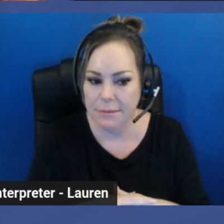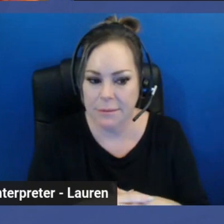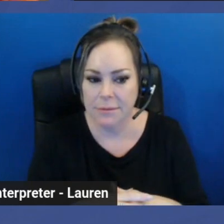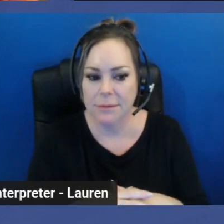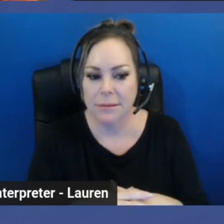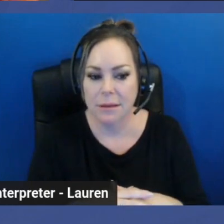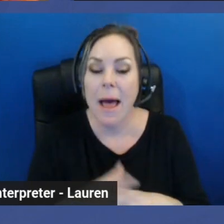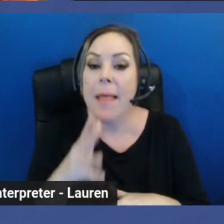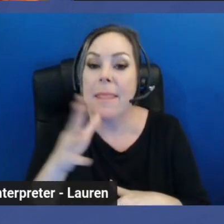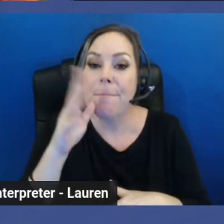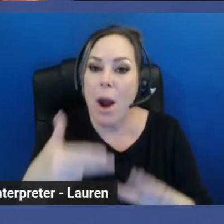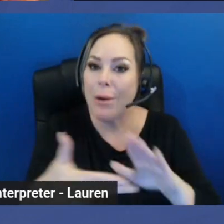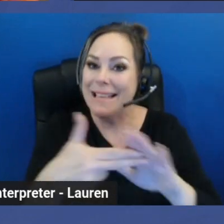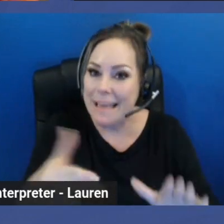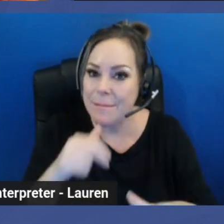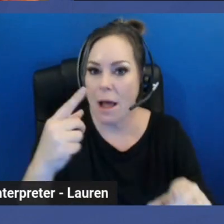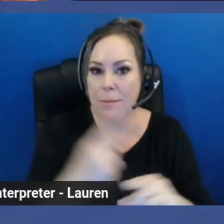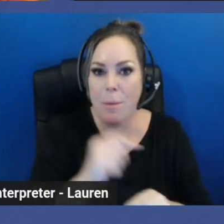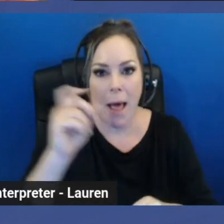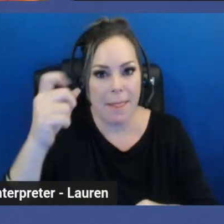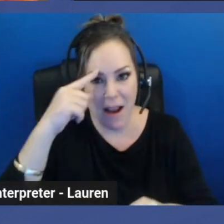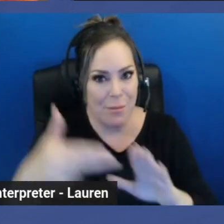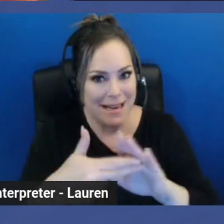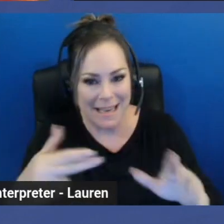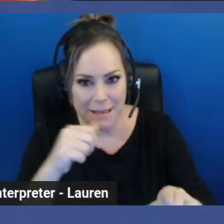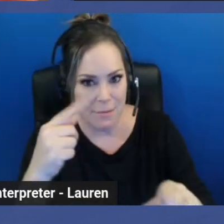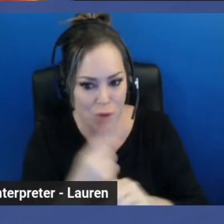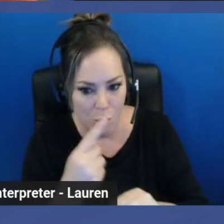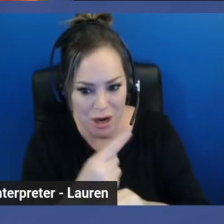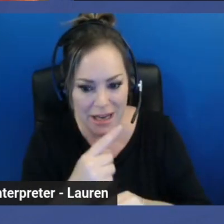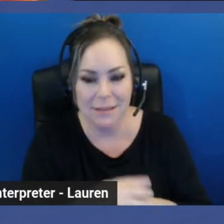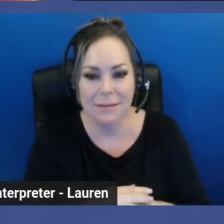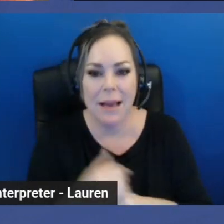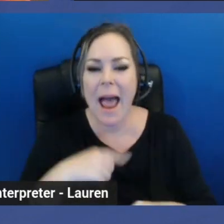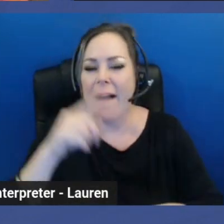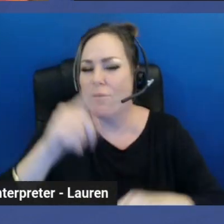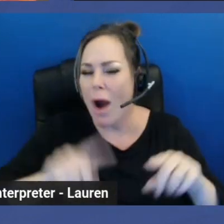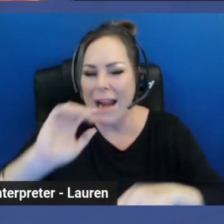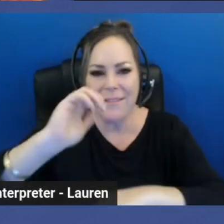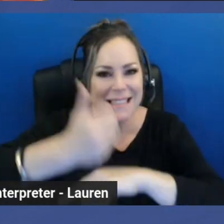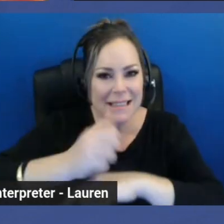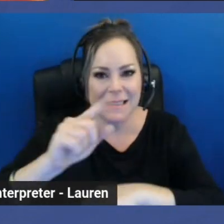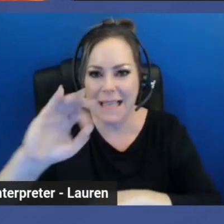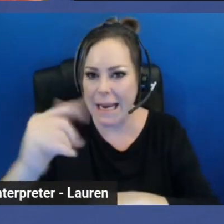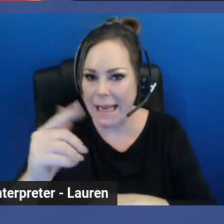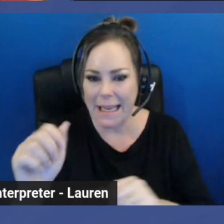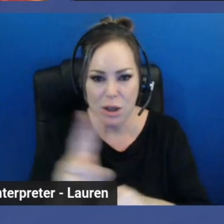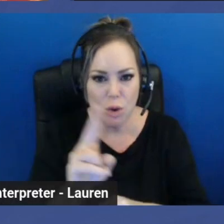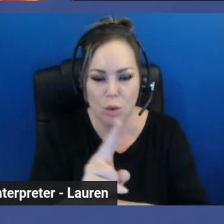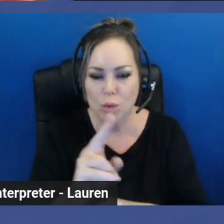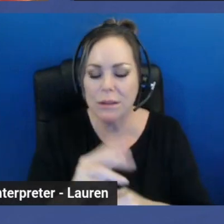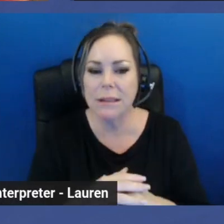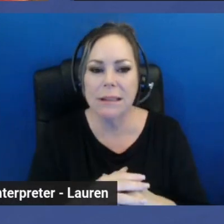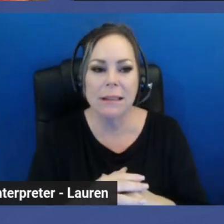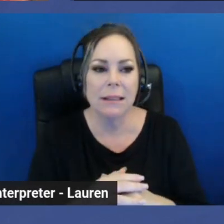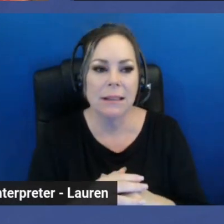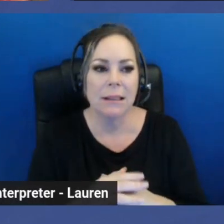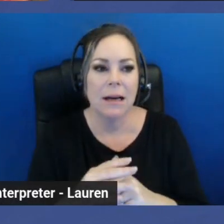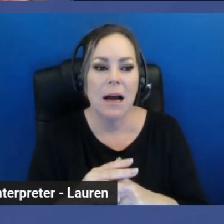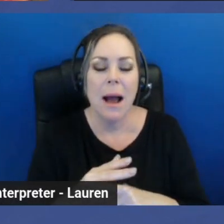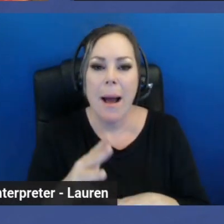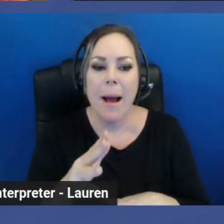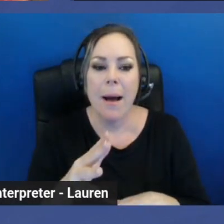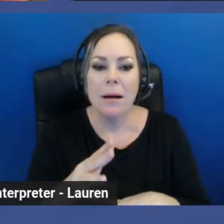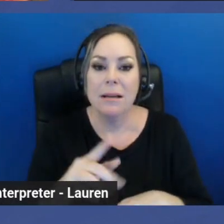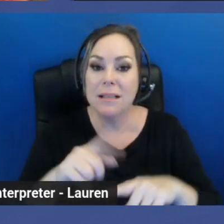the parent deems to be inappropriate. There's a wide variety of settings that can be used, that can be controlled based